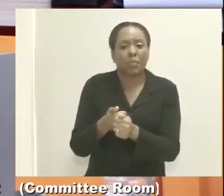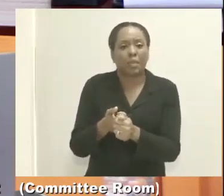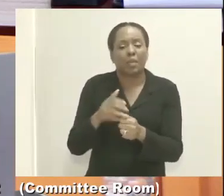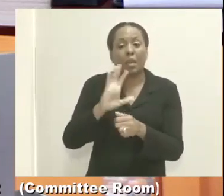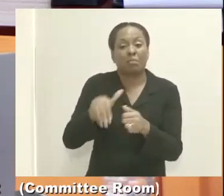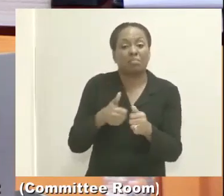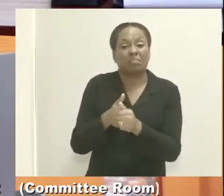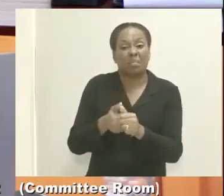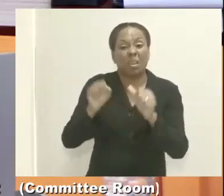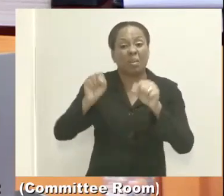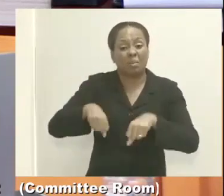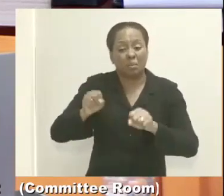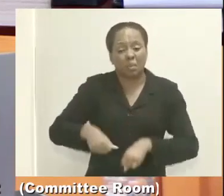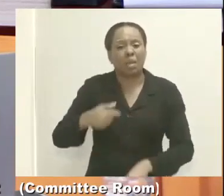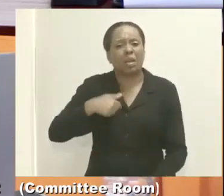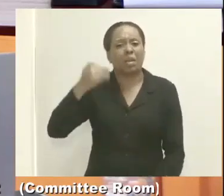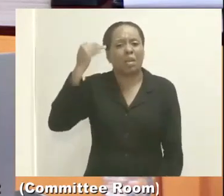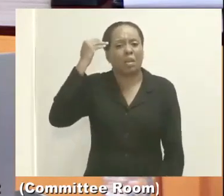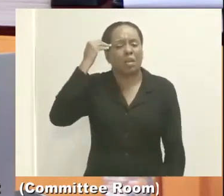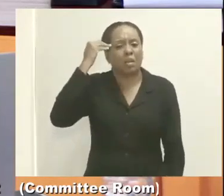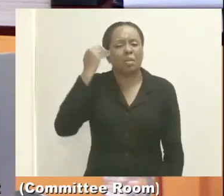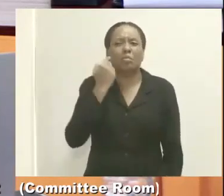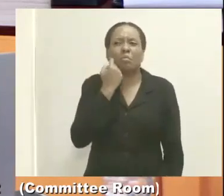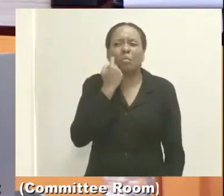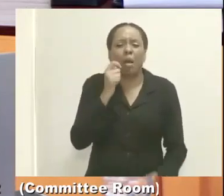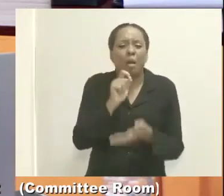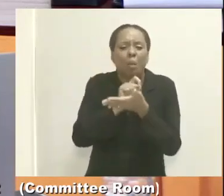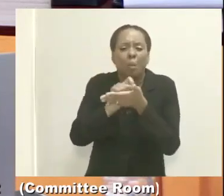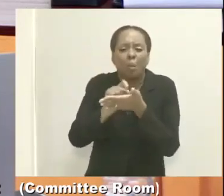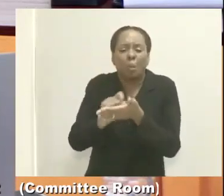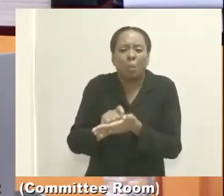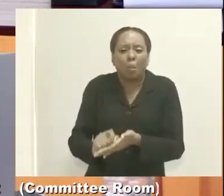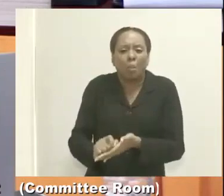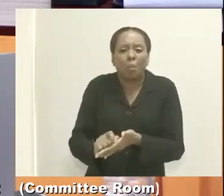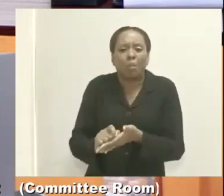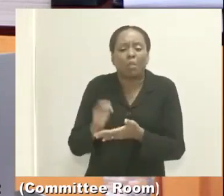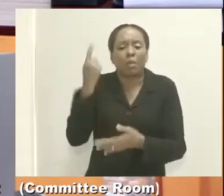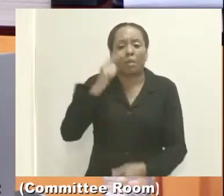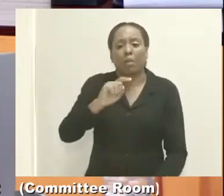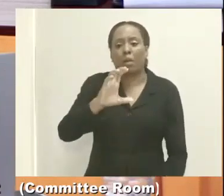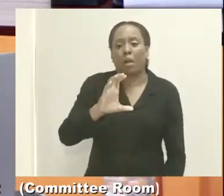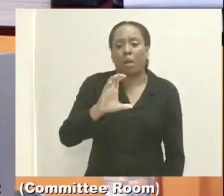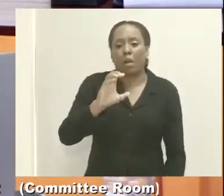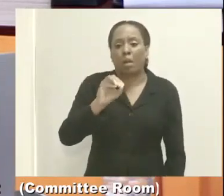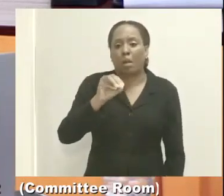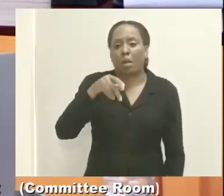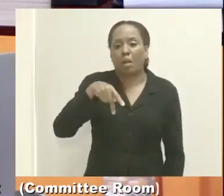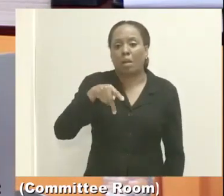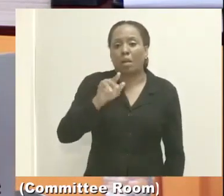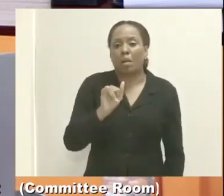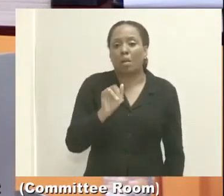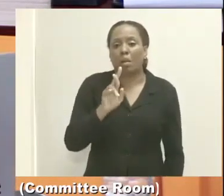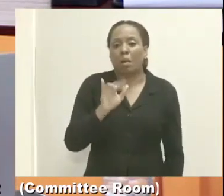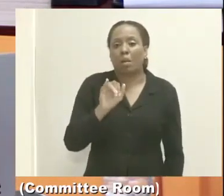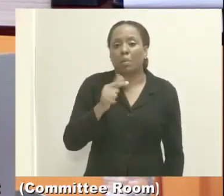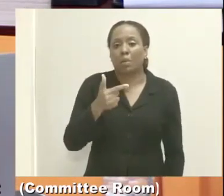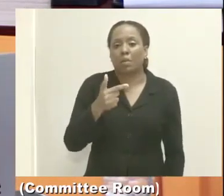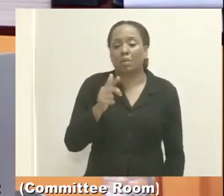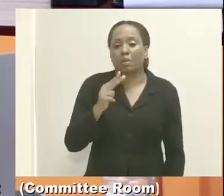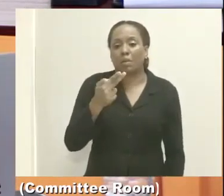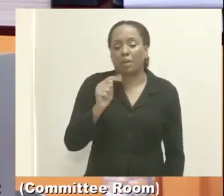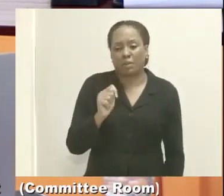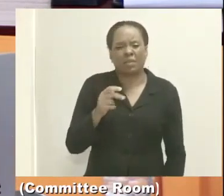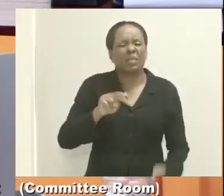possible. I know recently completed was the draft of the copyright legislation, which is at the stage of